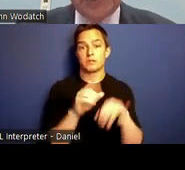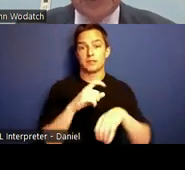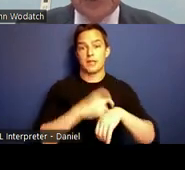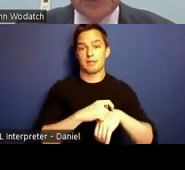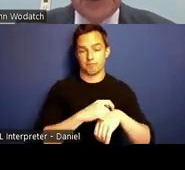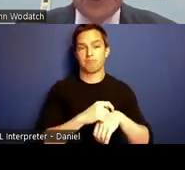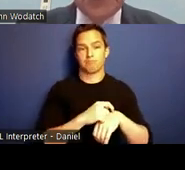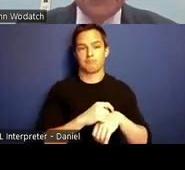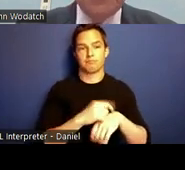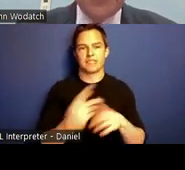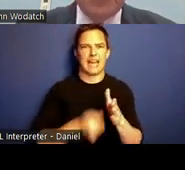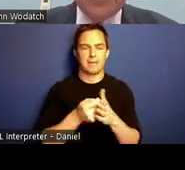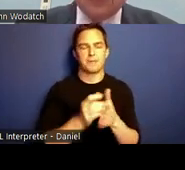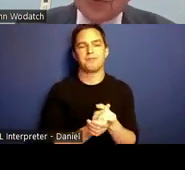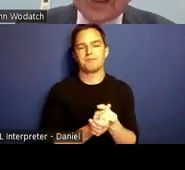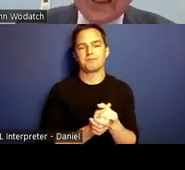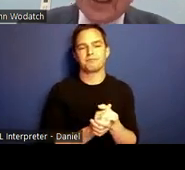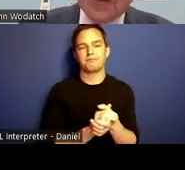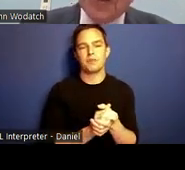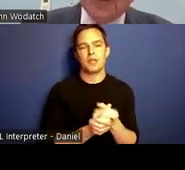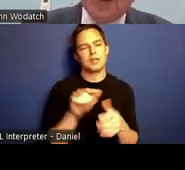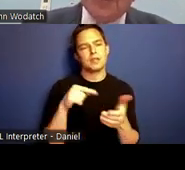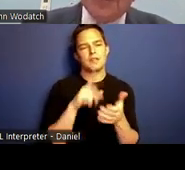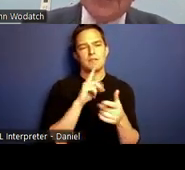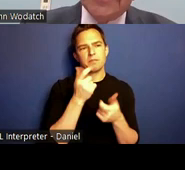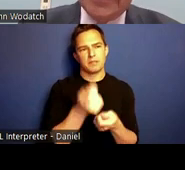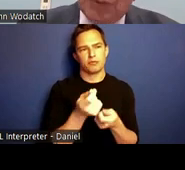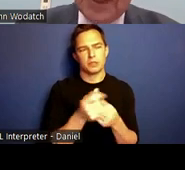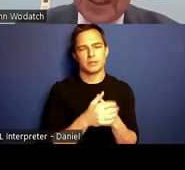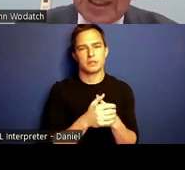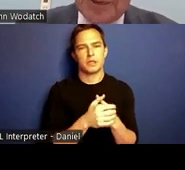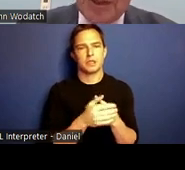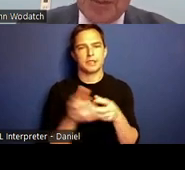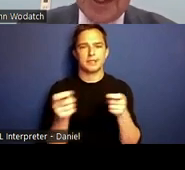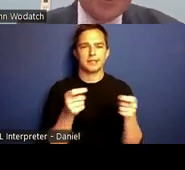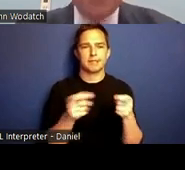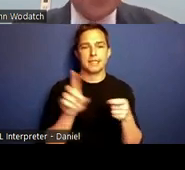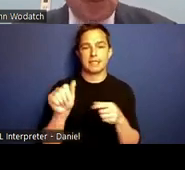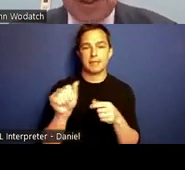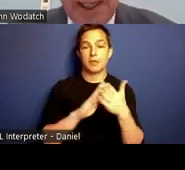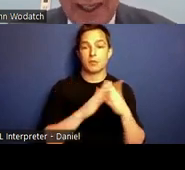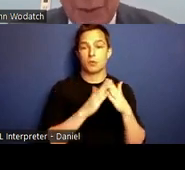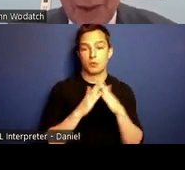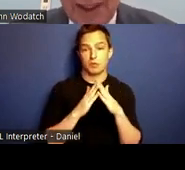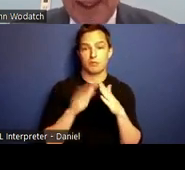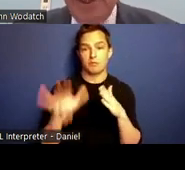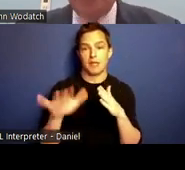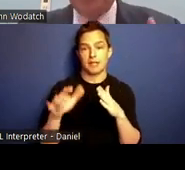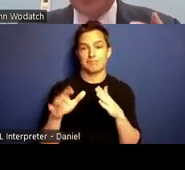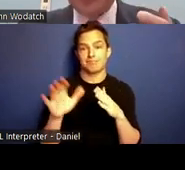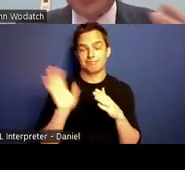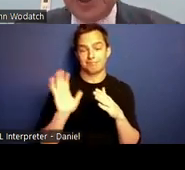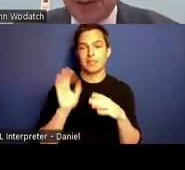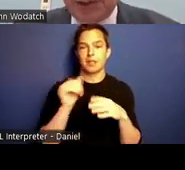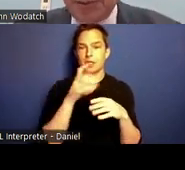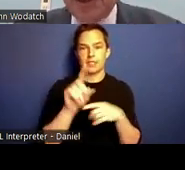I got to, it was interesting to deal with the disability community at the time because it wasn't a community. It